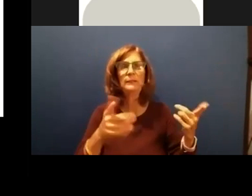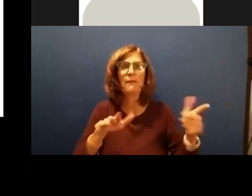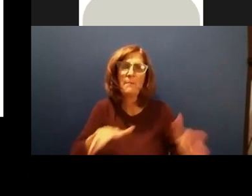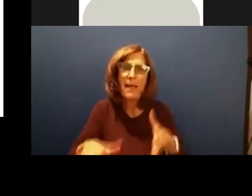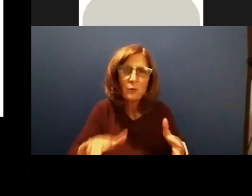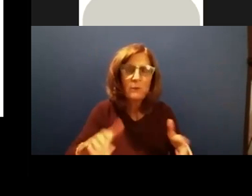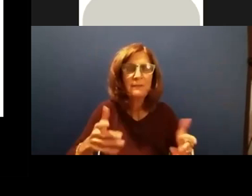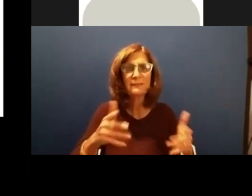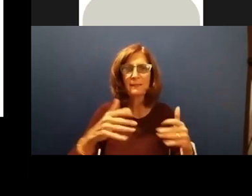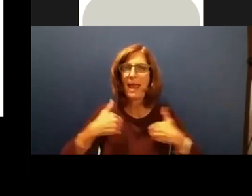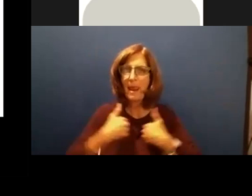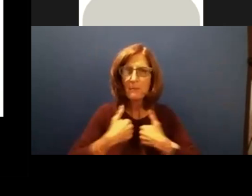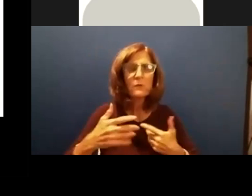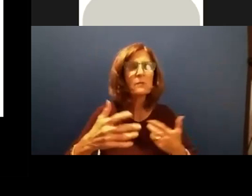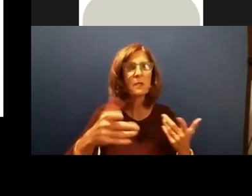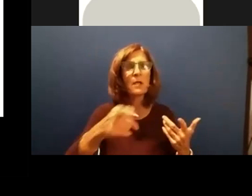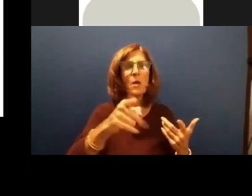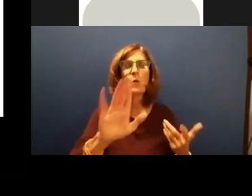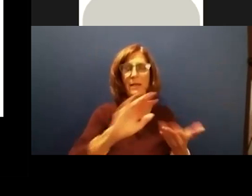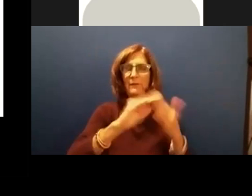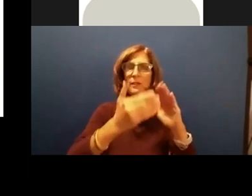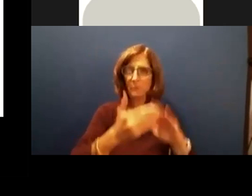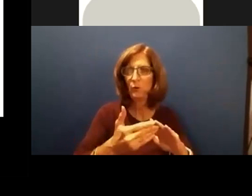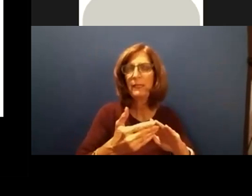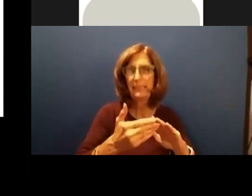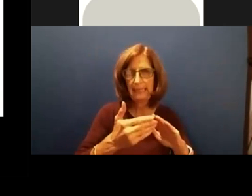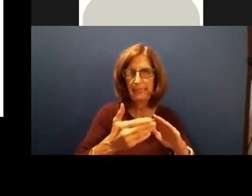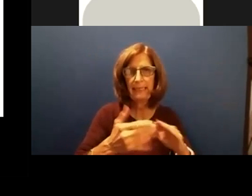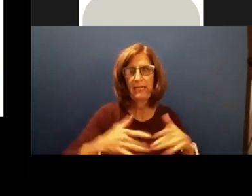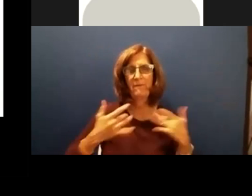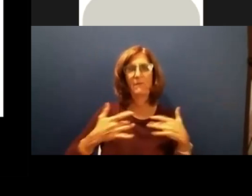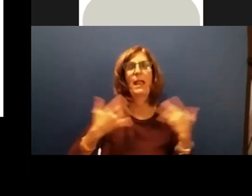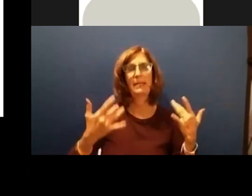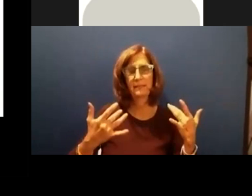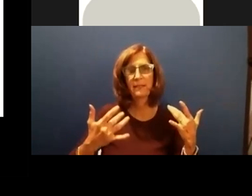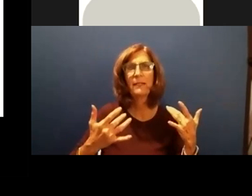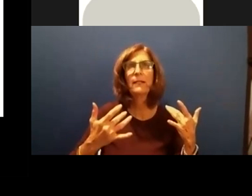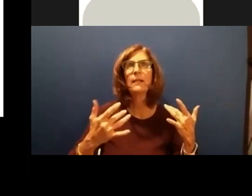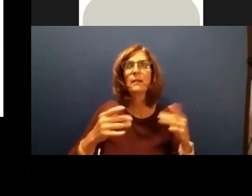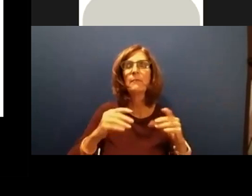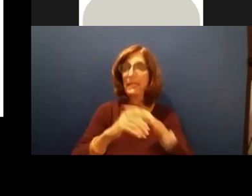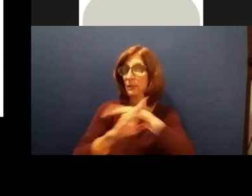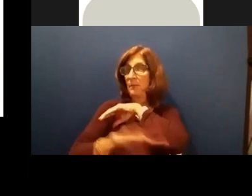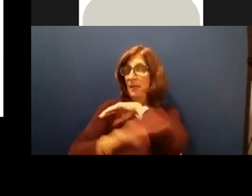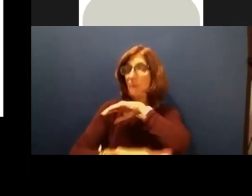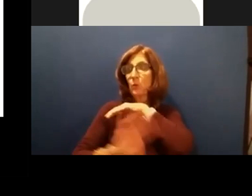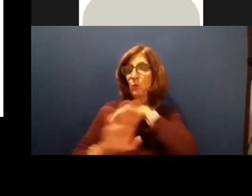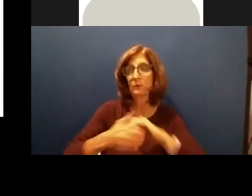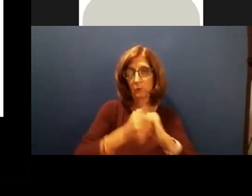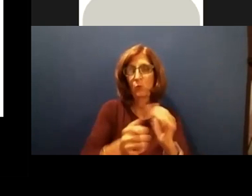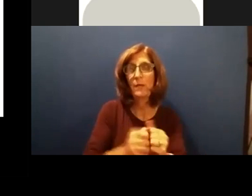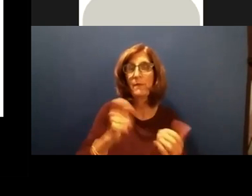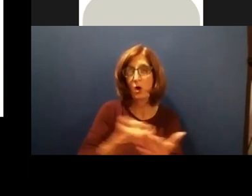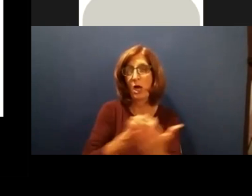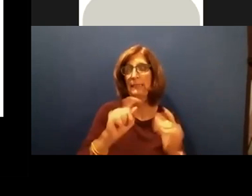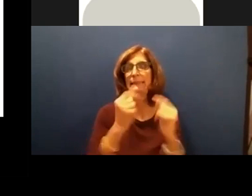community event with the Penn's Foundation to paint those penguins coming up in September. We've put a mural on